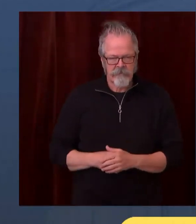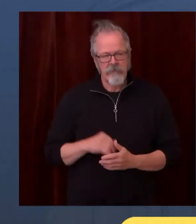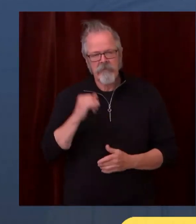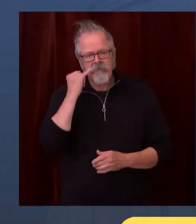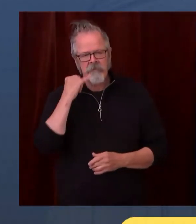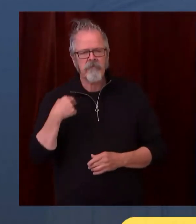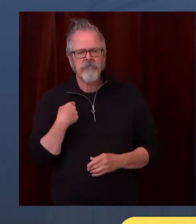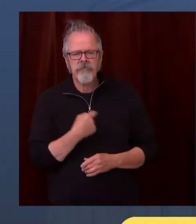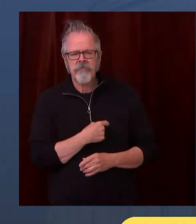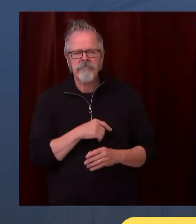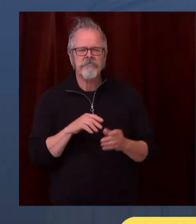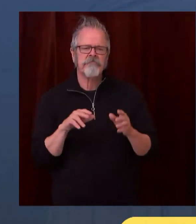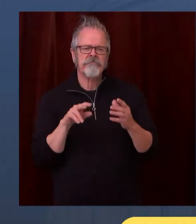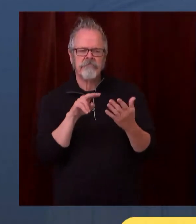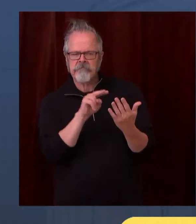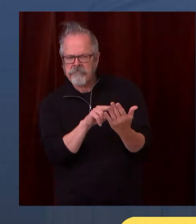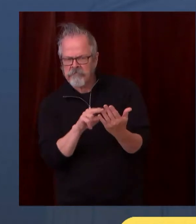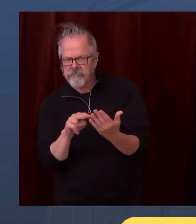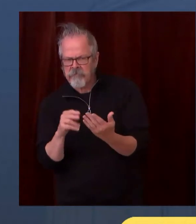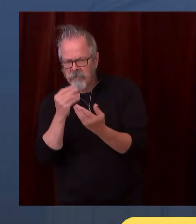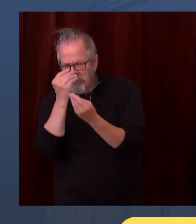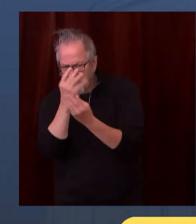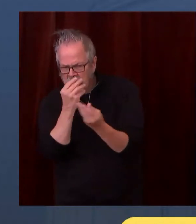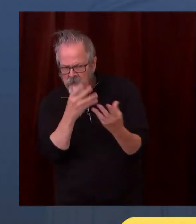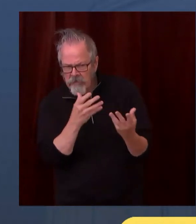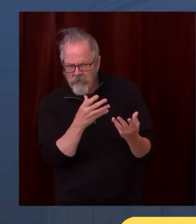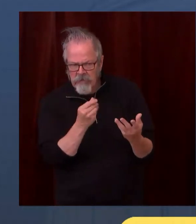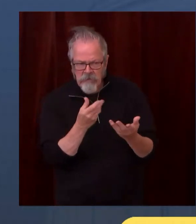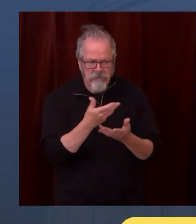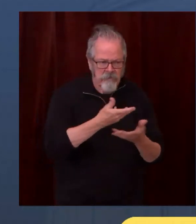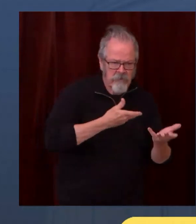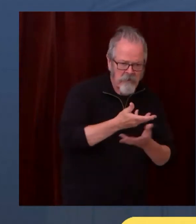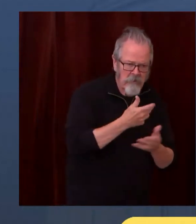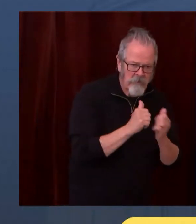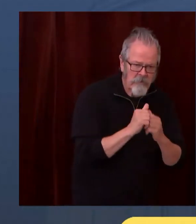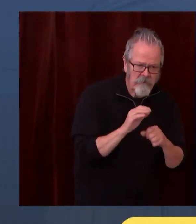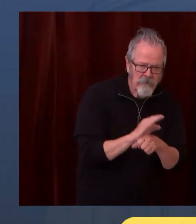by the way, I want to thank business leaders in the state of Washington. They have been